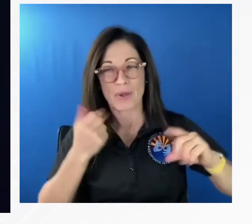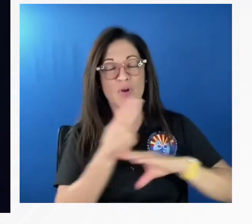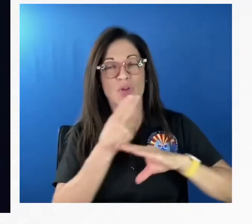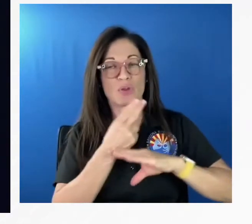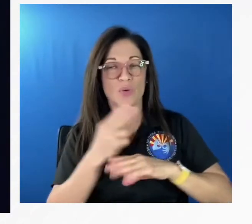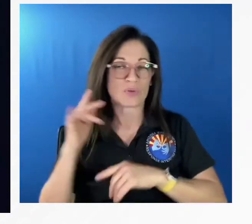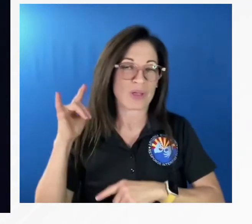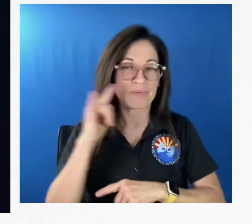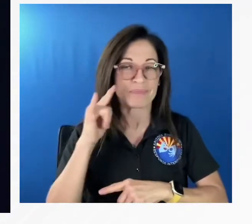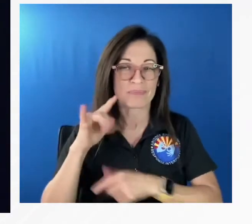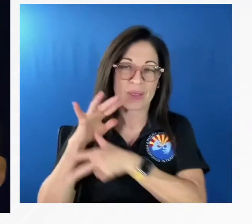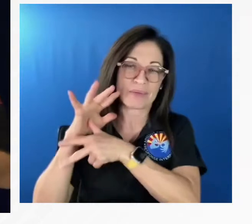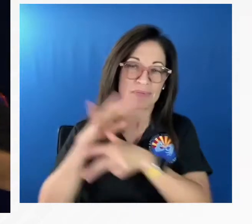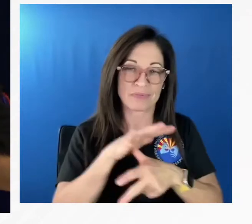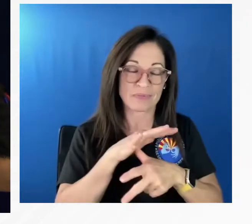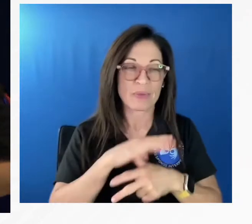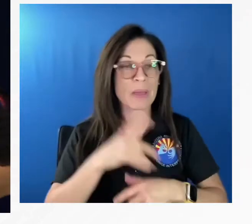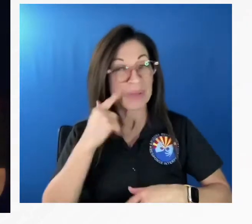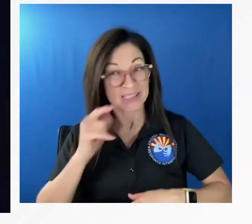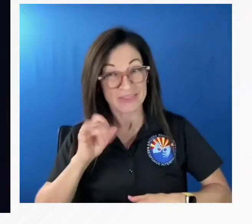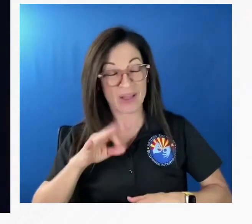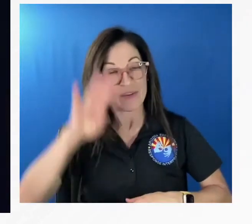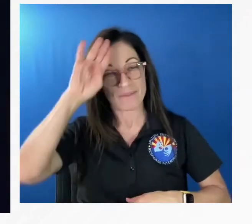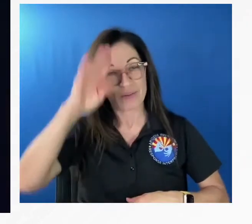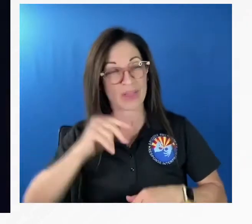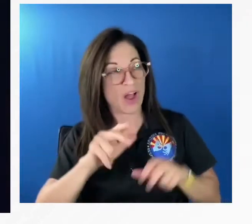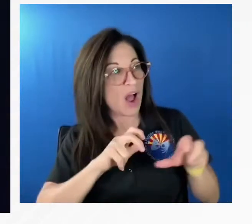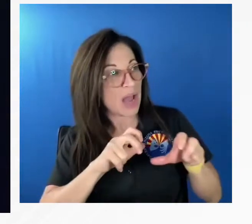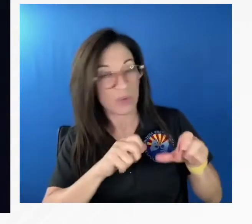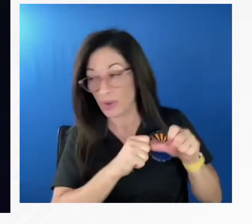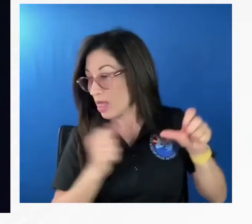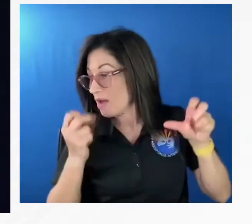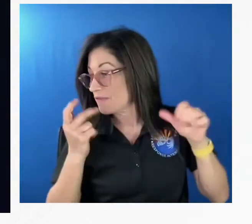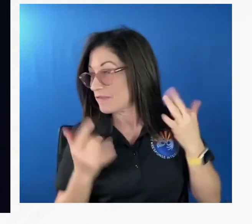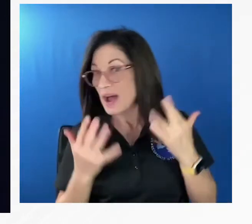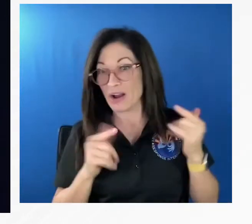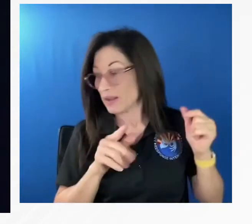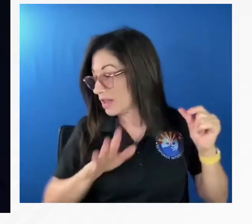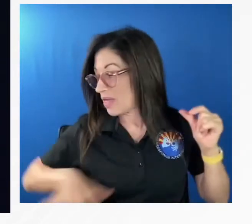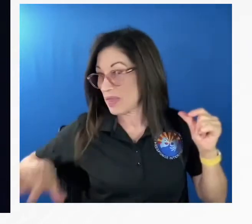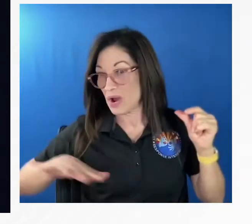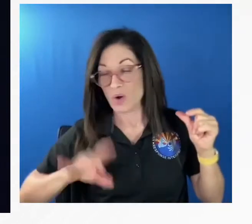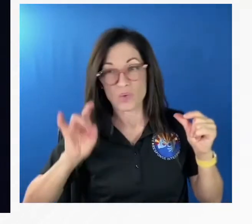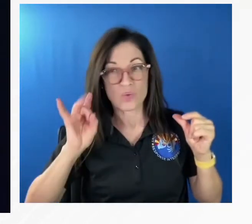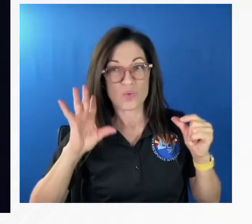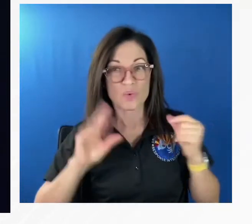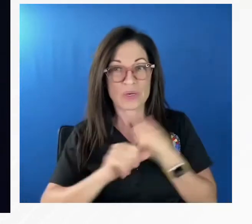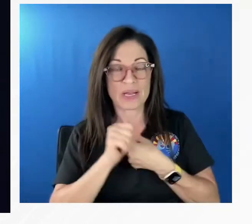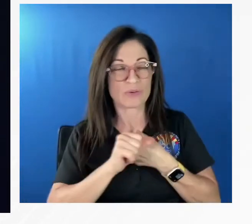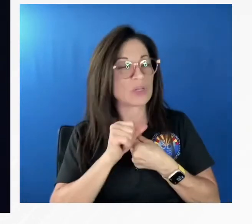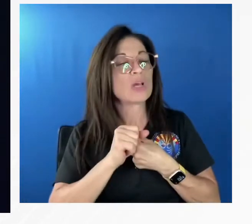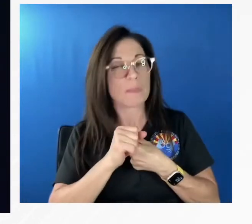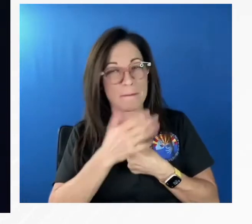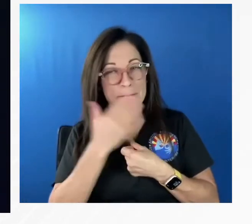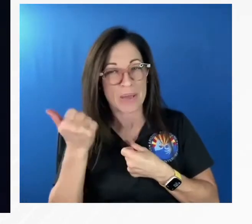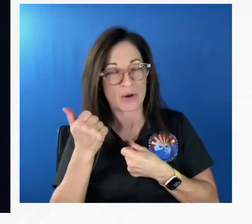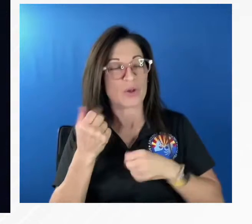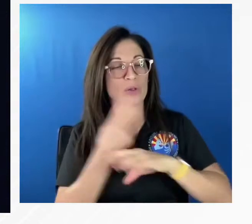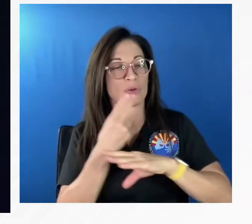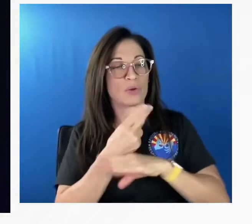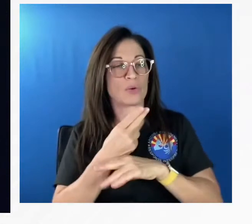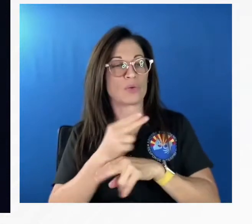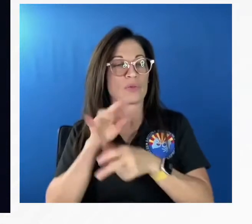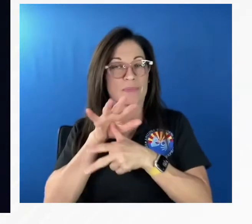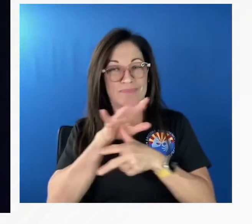steep with fire below them is extremely dangerous. So the ability to put retardant in there, check and hold the fire so that we can